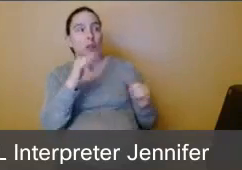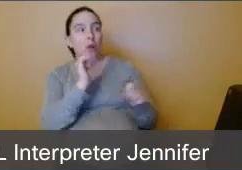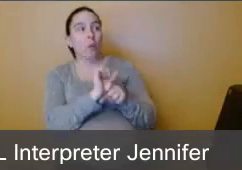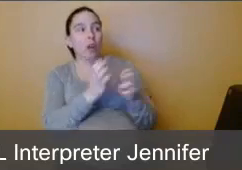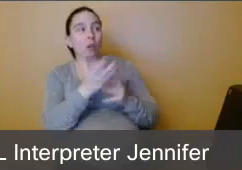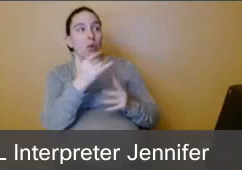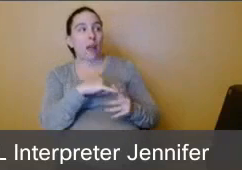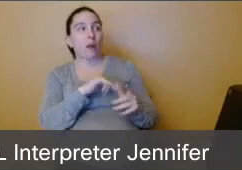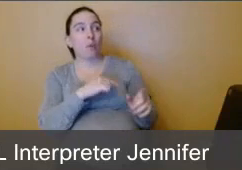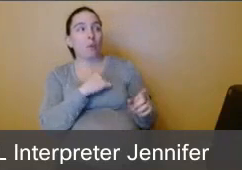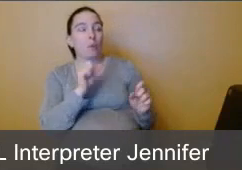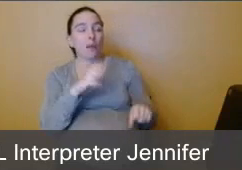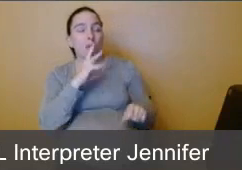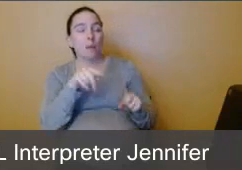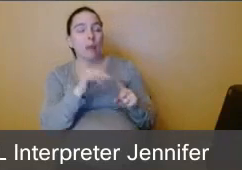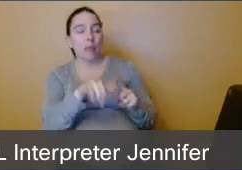probably talk through that.